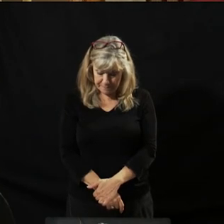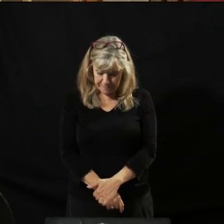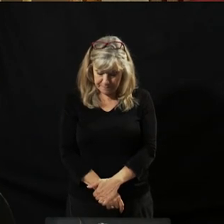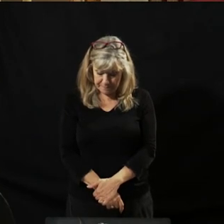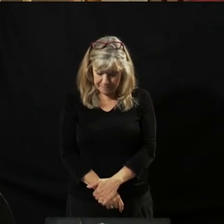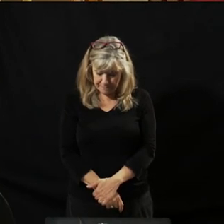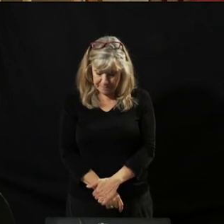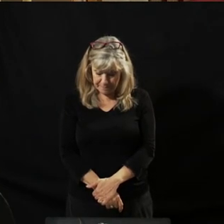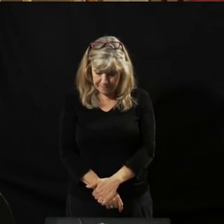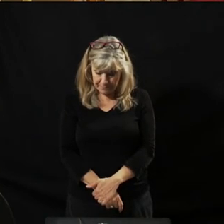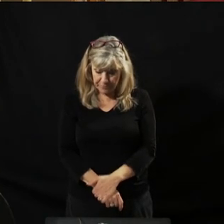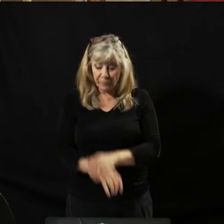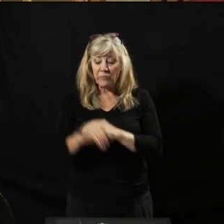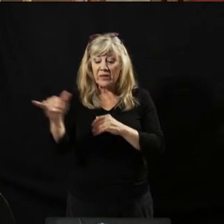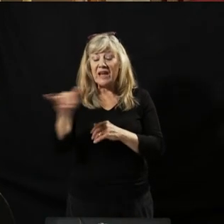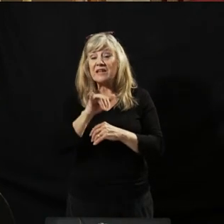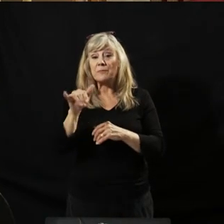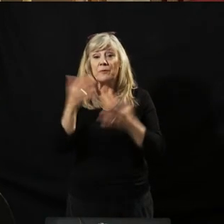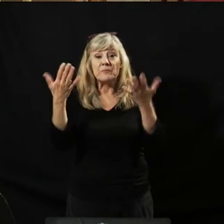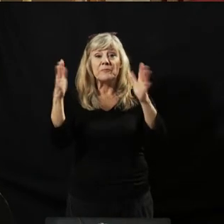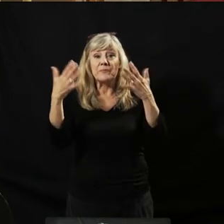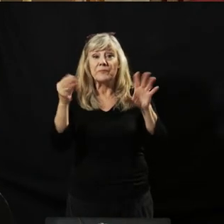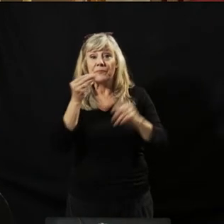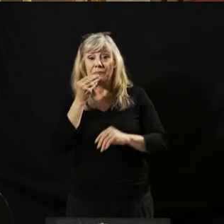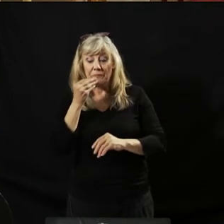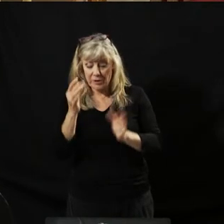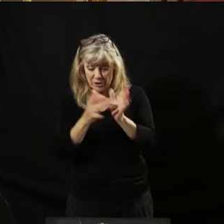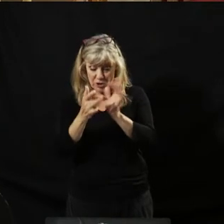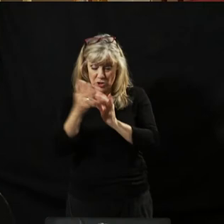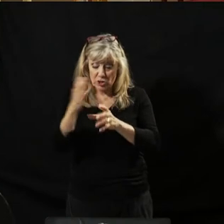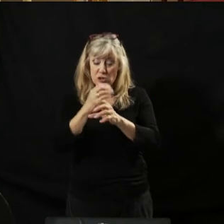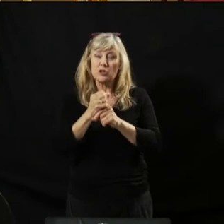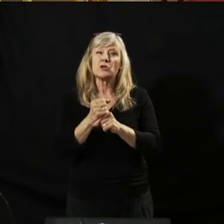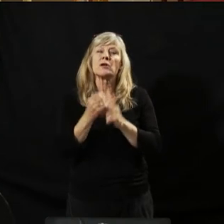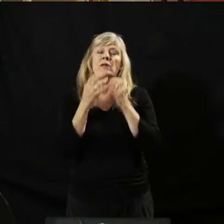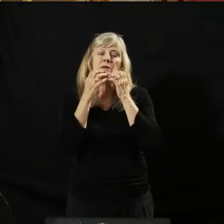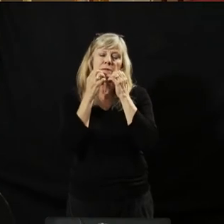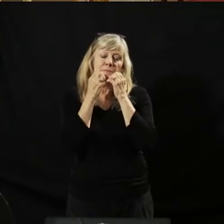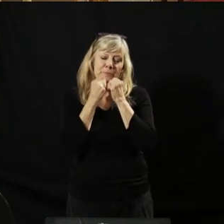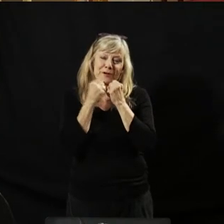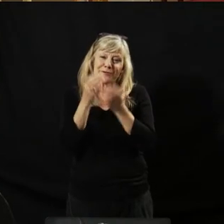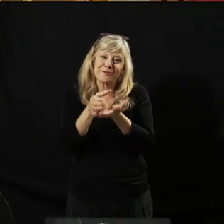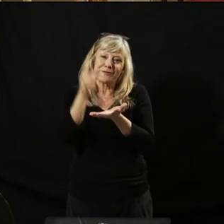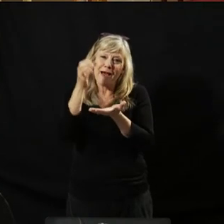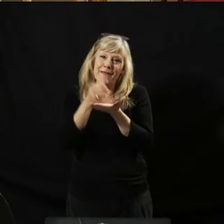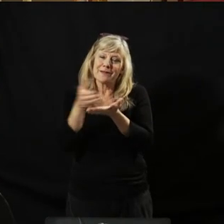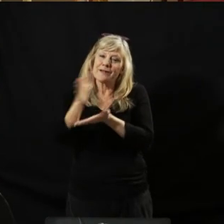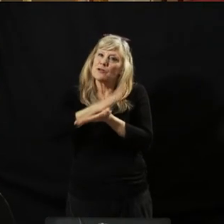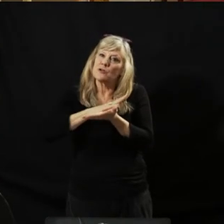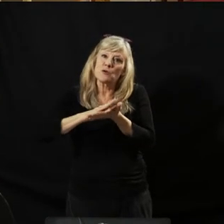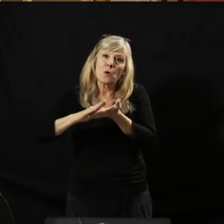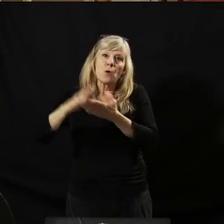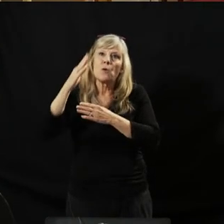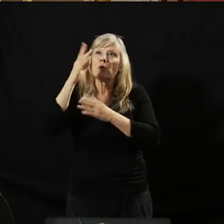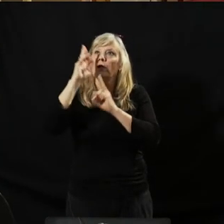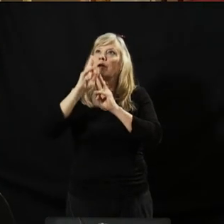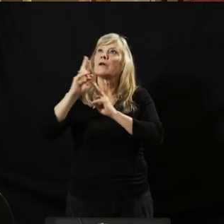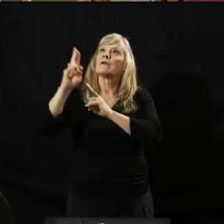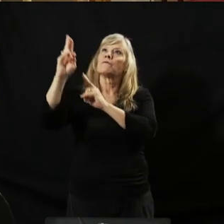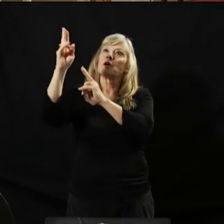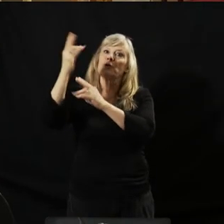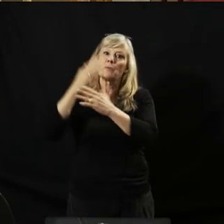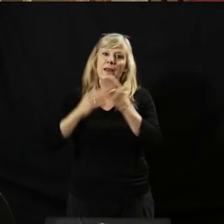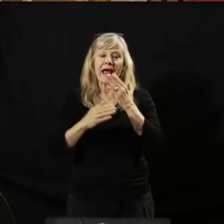In a similar way, when supper was ended, he took this precious chalice in his holy and venerable hands,